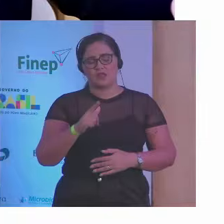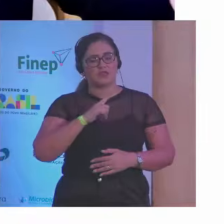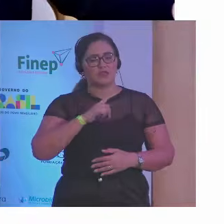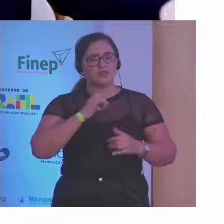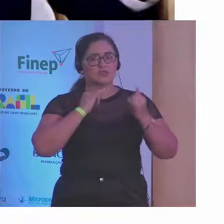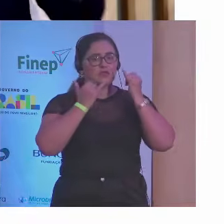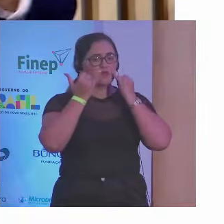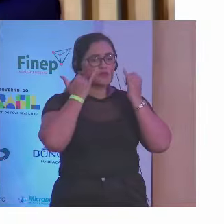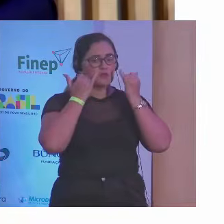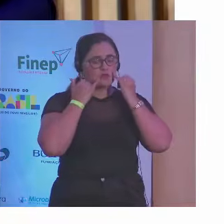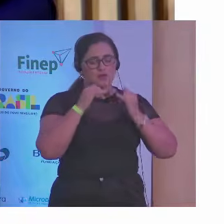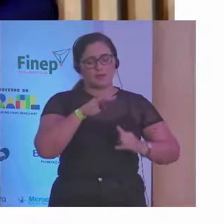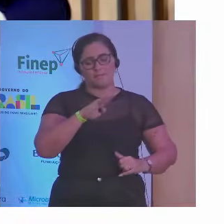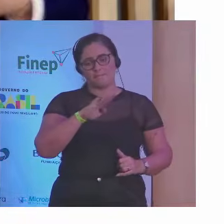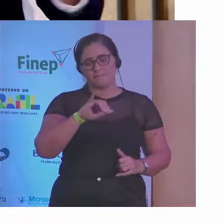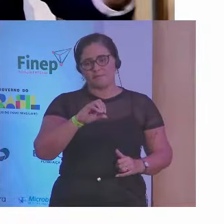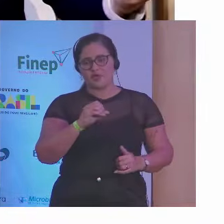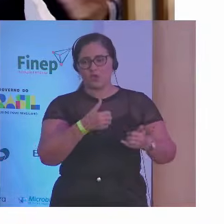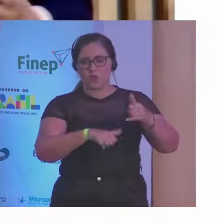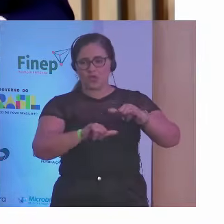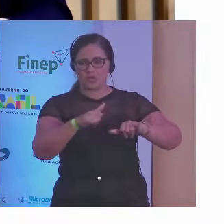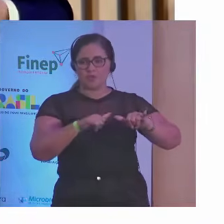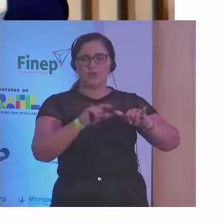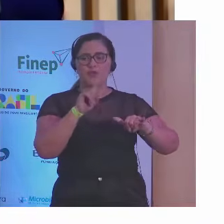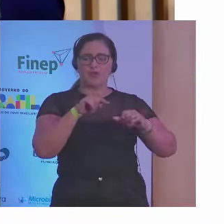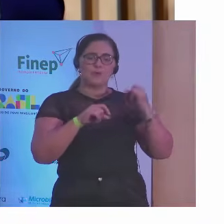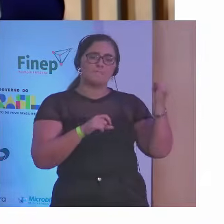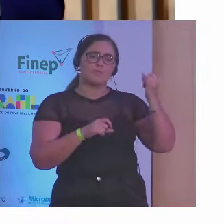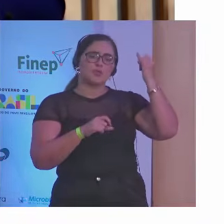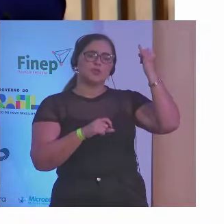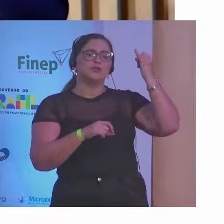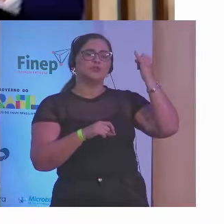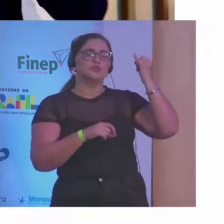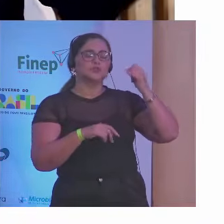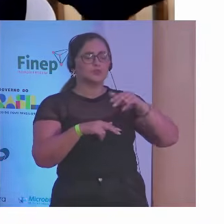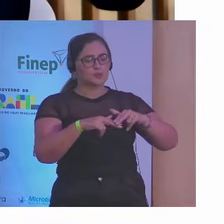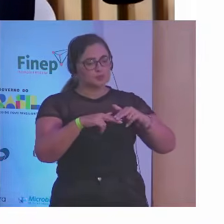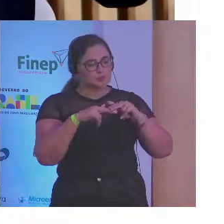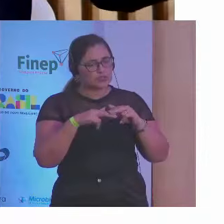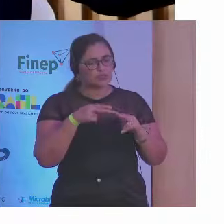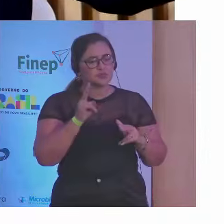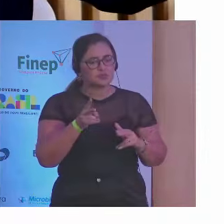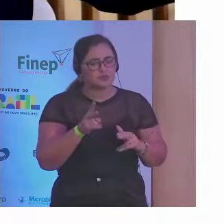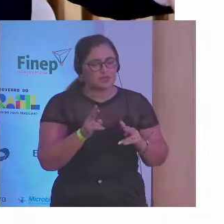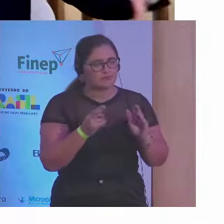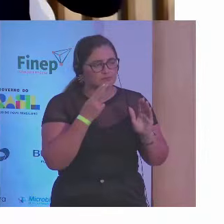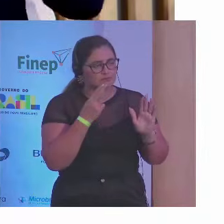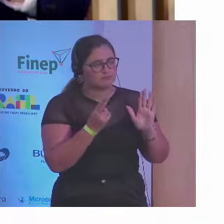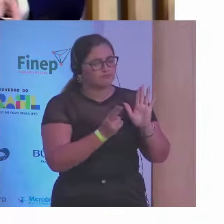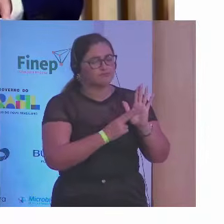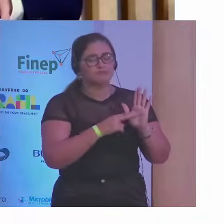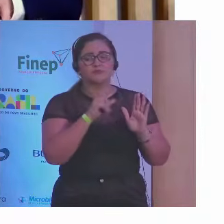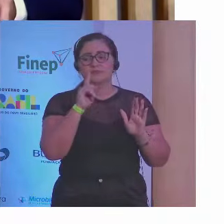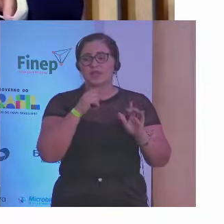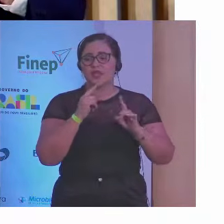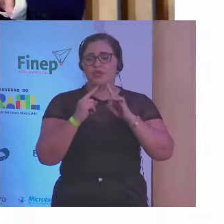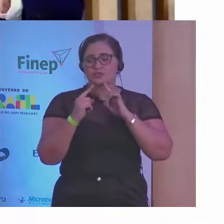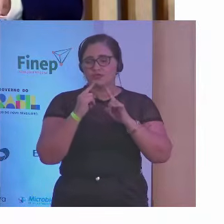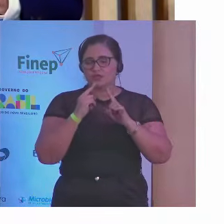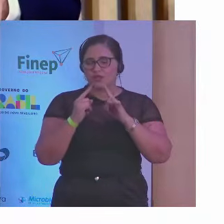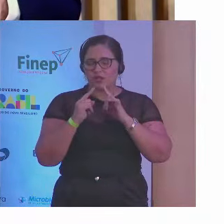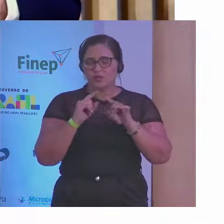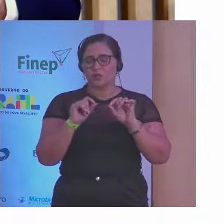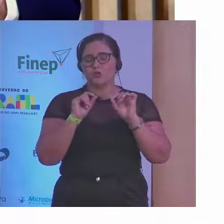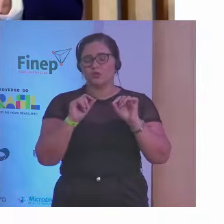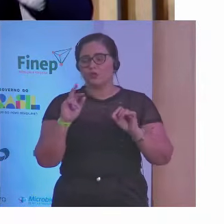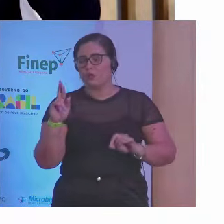absolutely fundamental if we need to that. And this is really the dialogue between the observation area and the digital ocean is very,